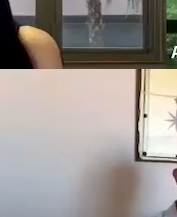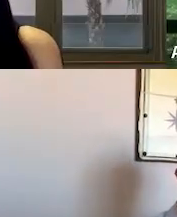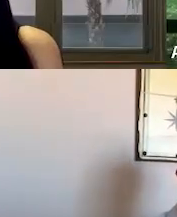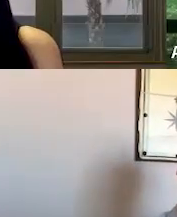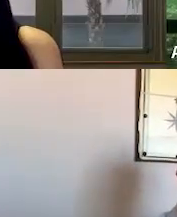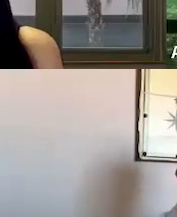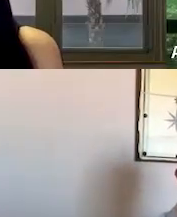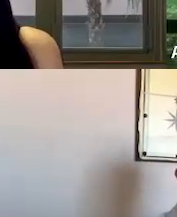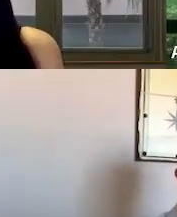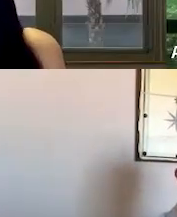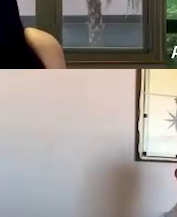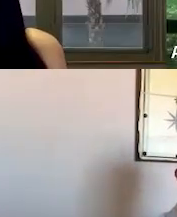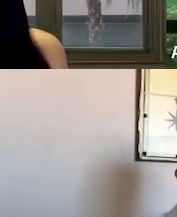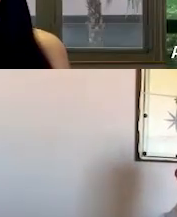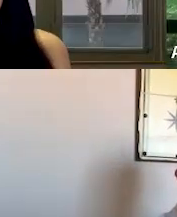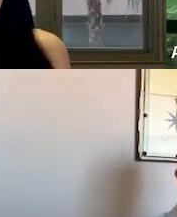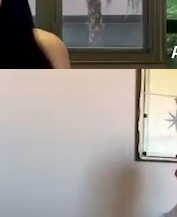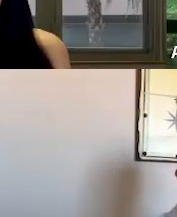in the long run. So thank you.